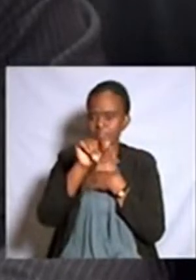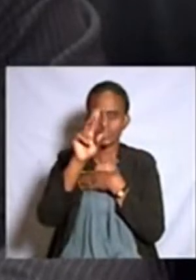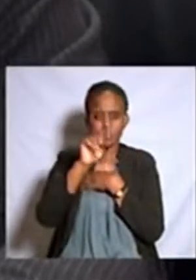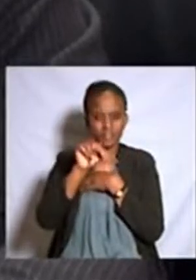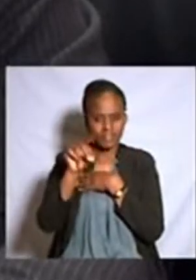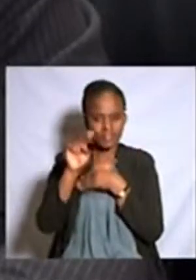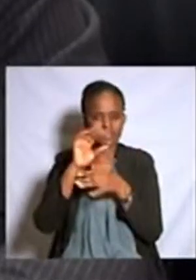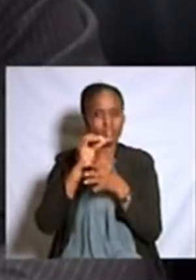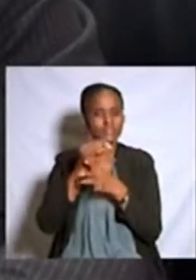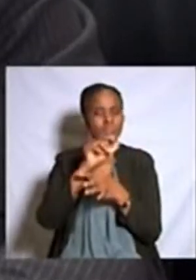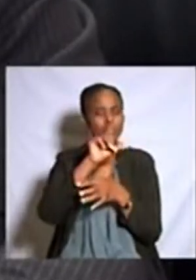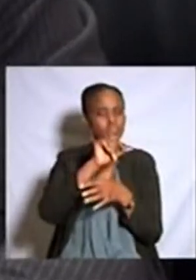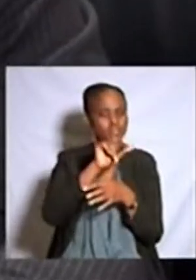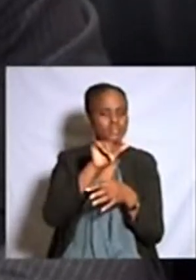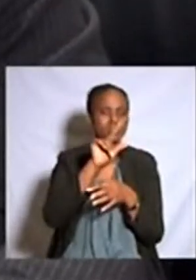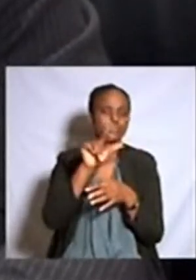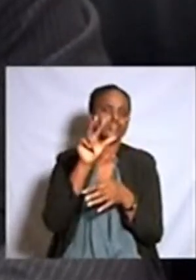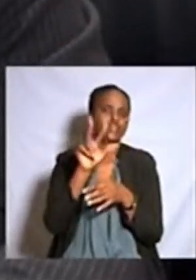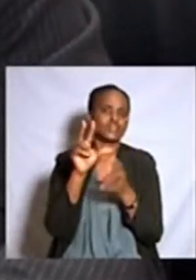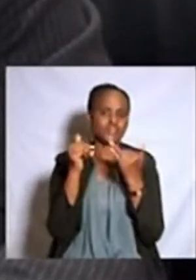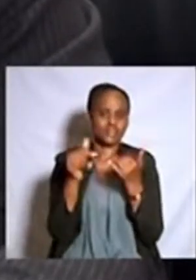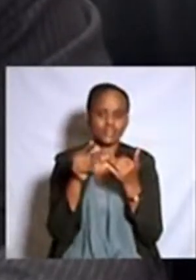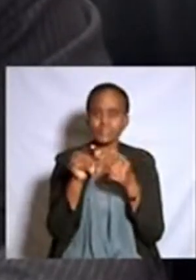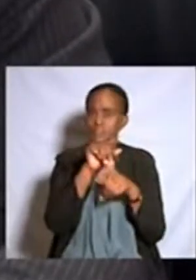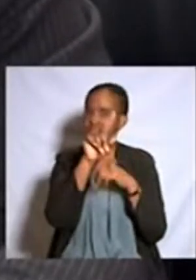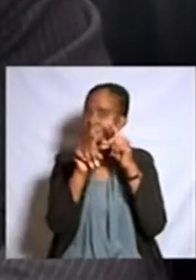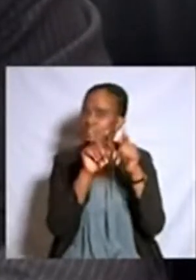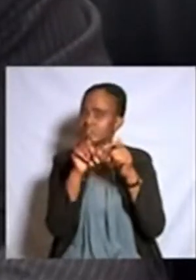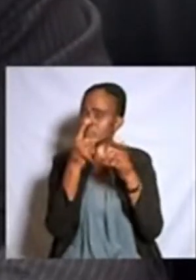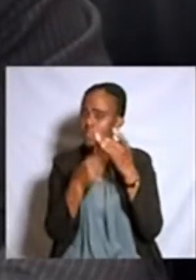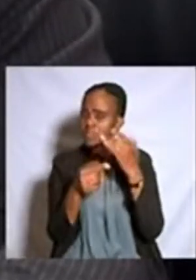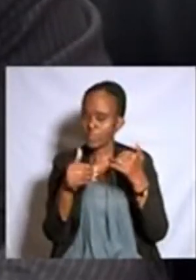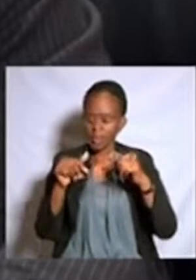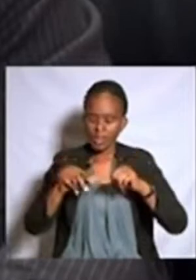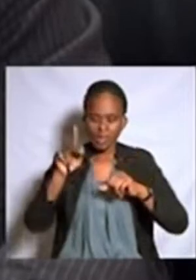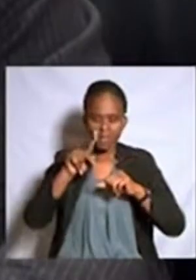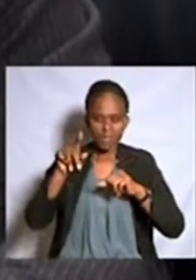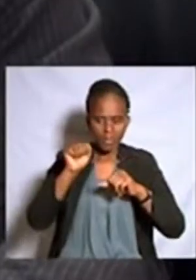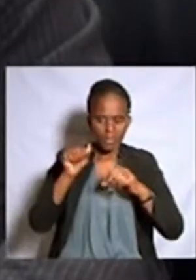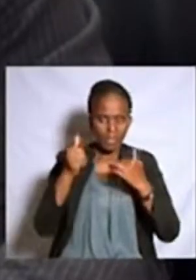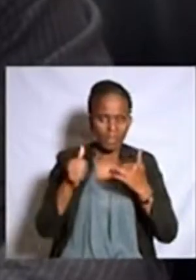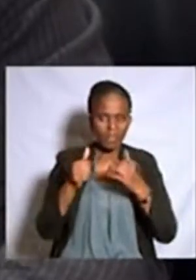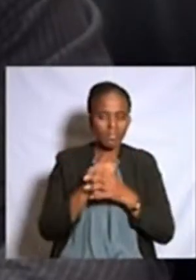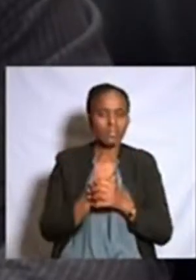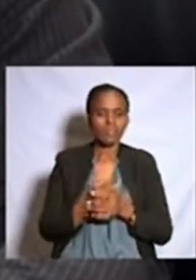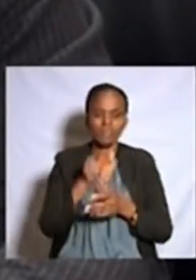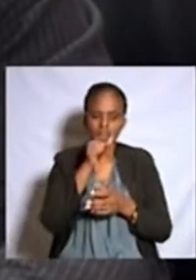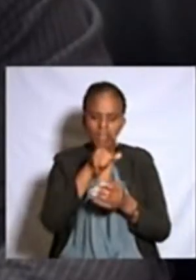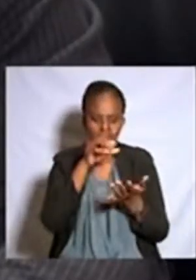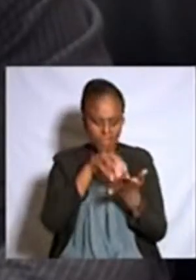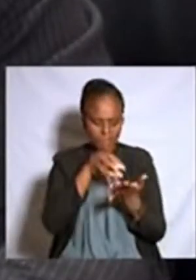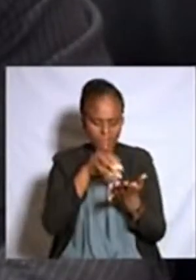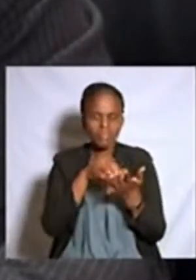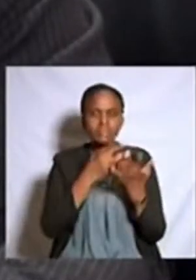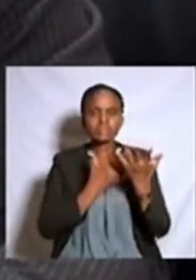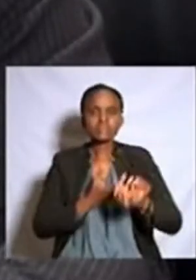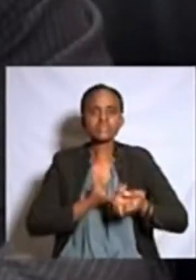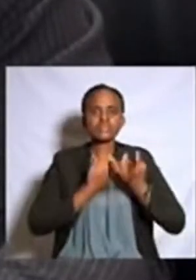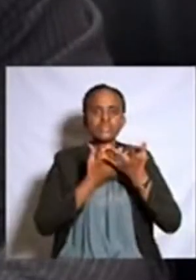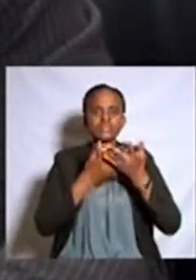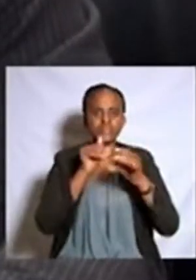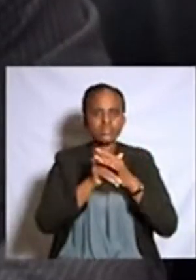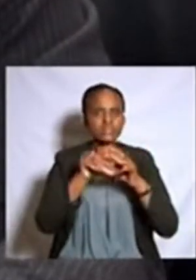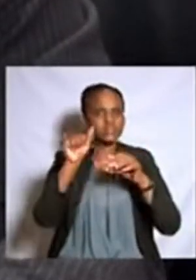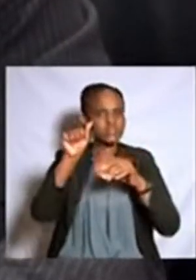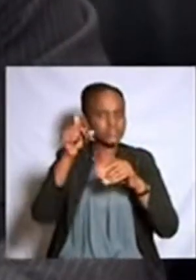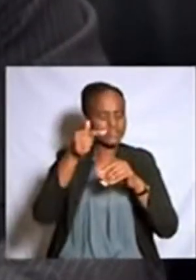2022 or 2023. Now, the question, controlling officer, is this matter was raised in the Auditor General's